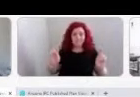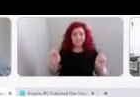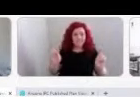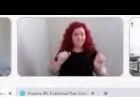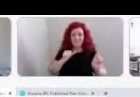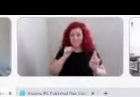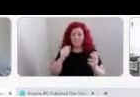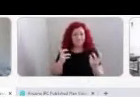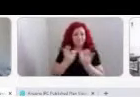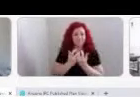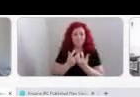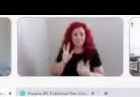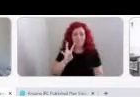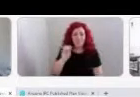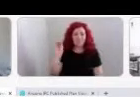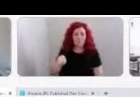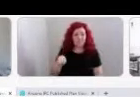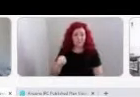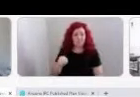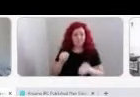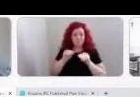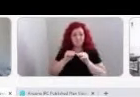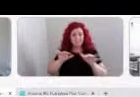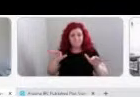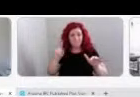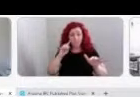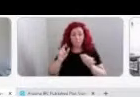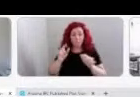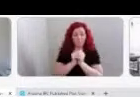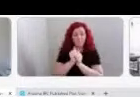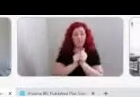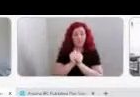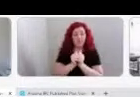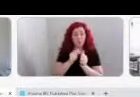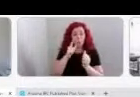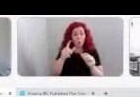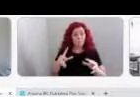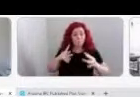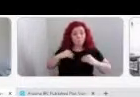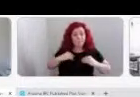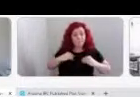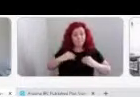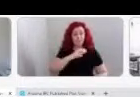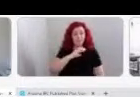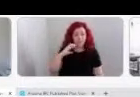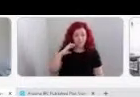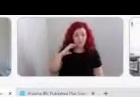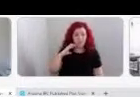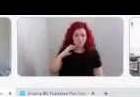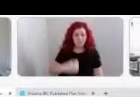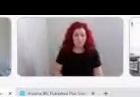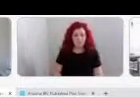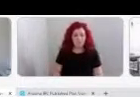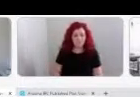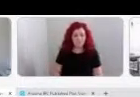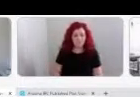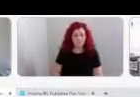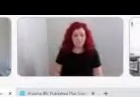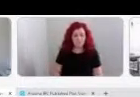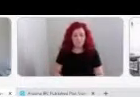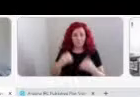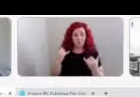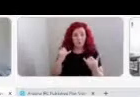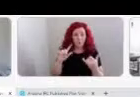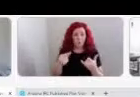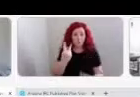seven percent spread for competitiveness that was adopted by the commission currently only